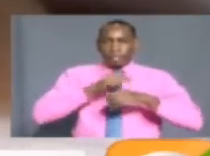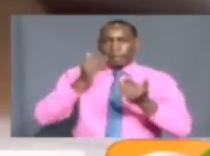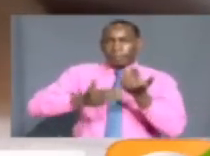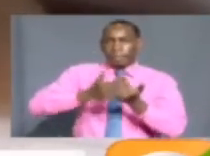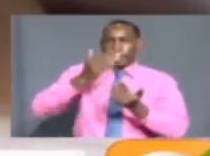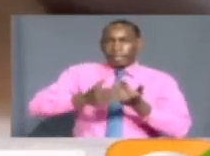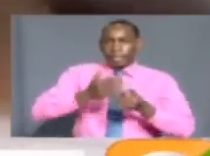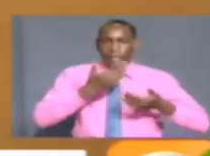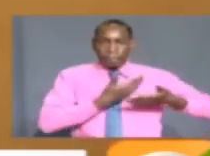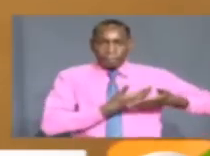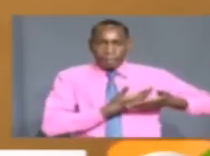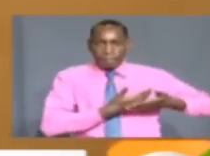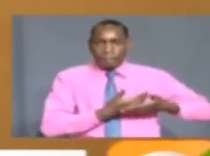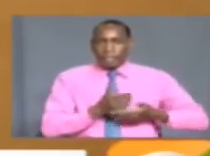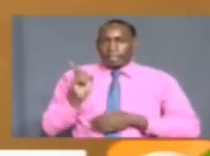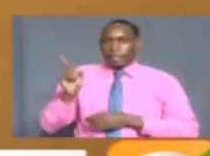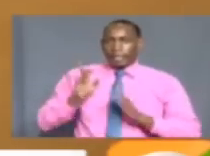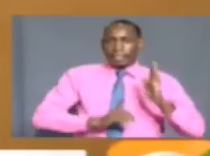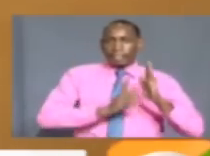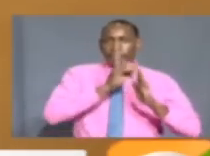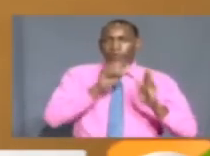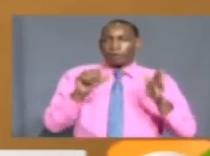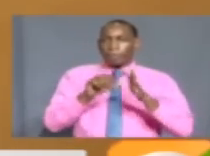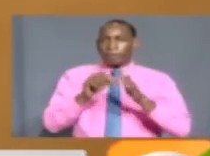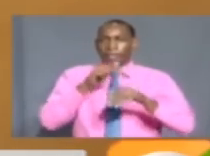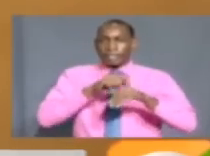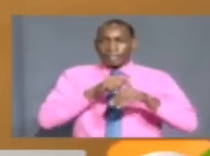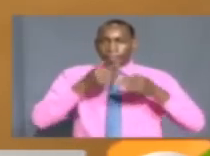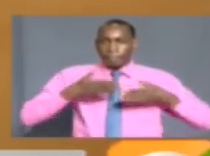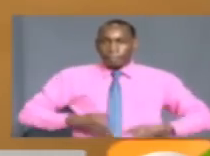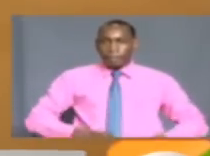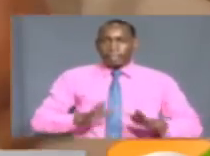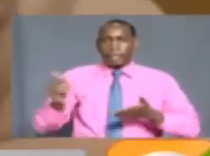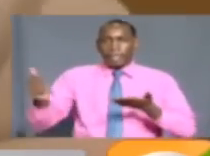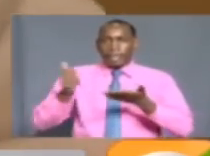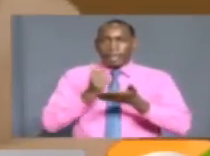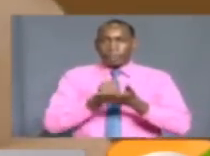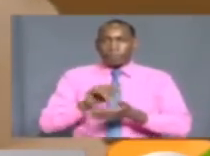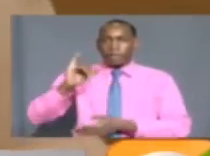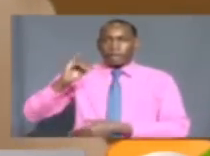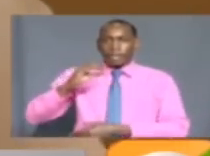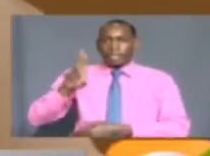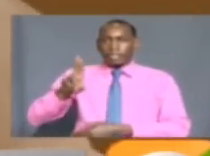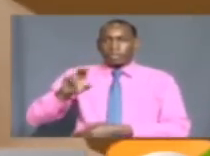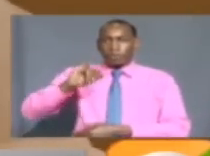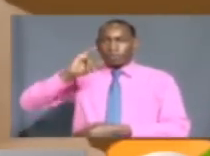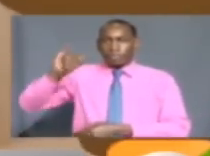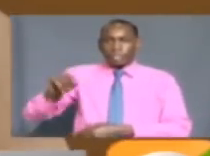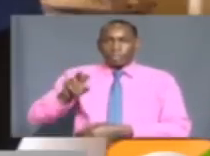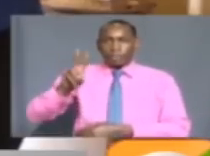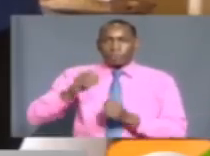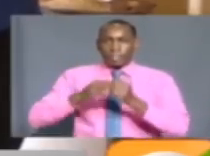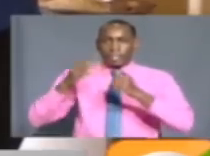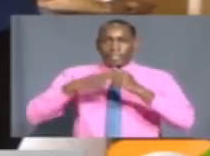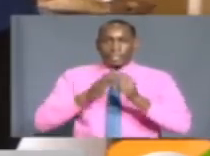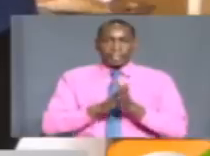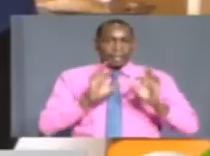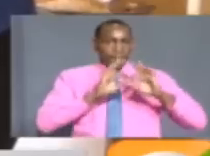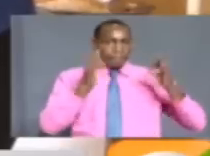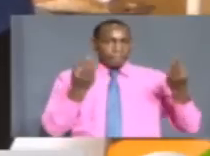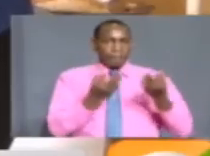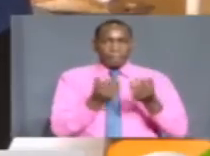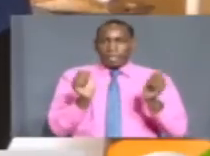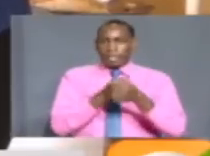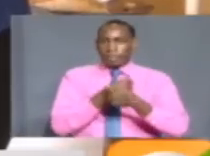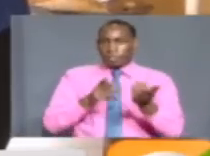care of her baby here. She developed complications during childbirth and was admitted in the ICU in January 2019. The family is